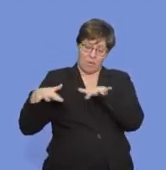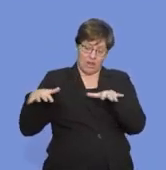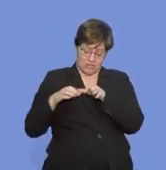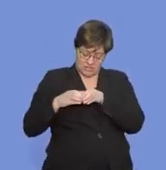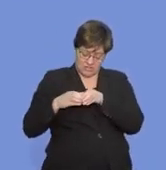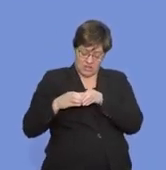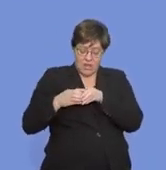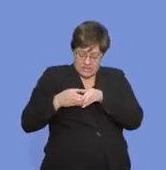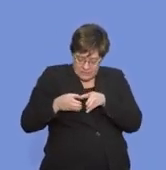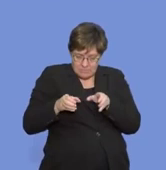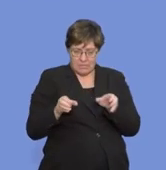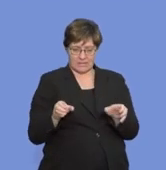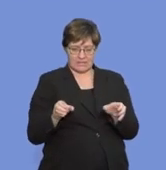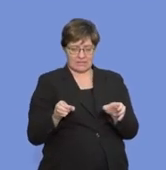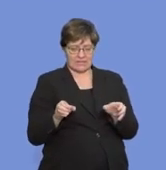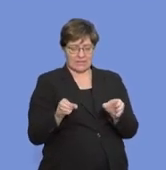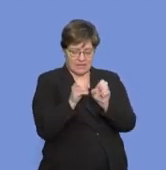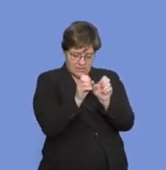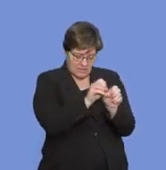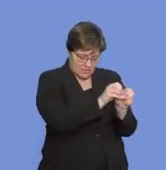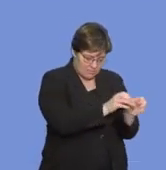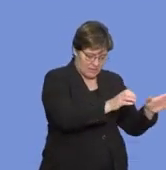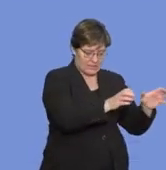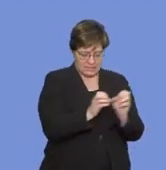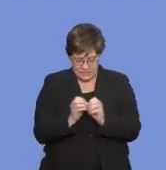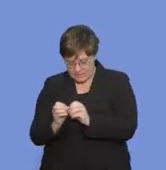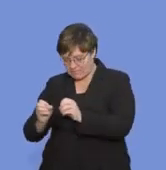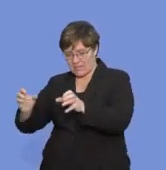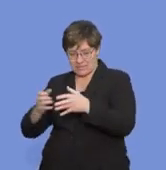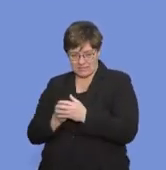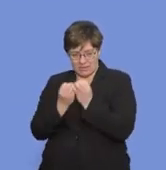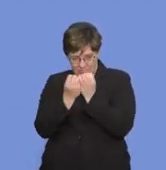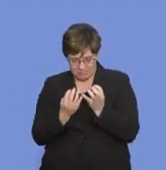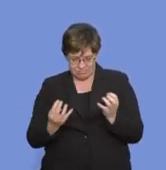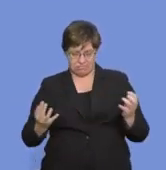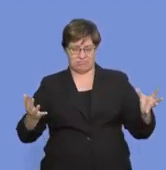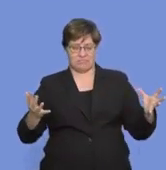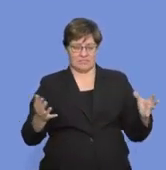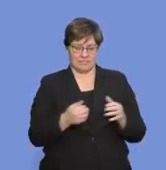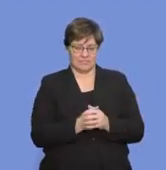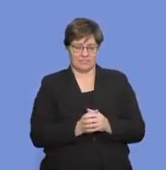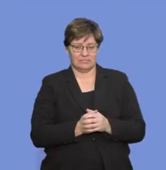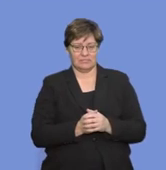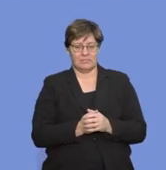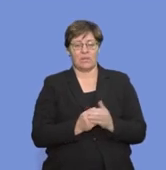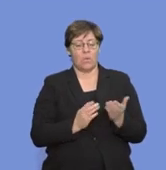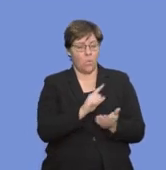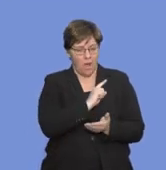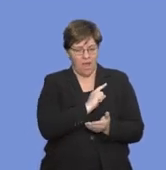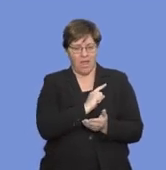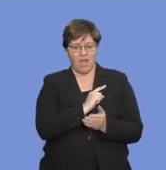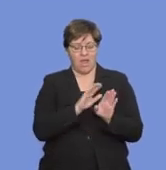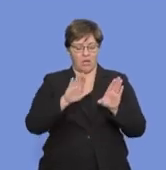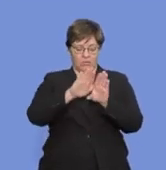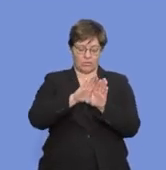population as well, the ancestor was split into 2 or 3 or 4, however many groups, by